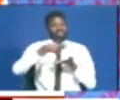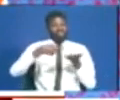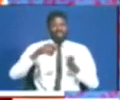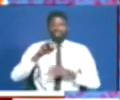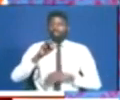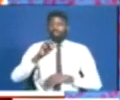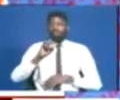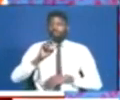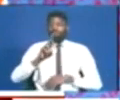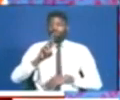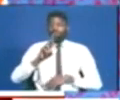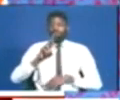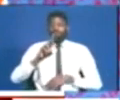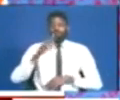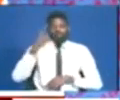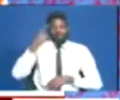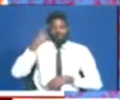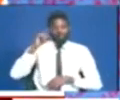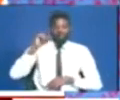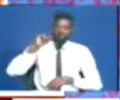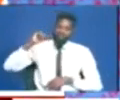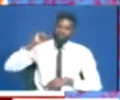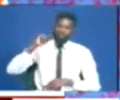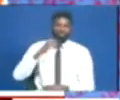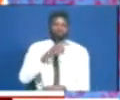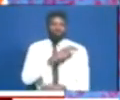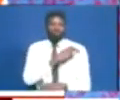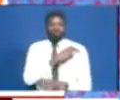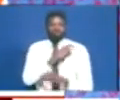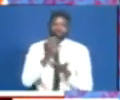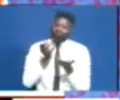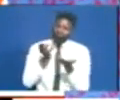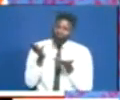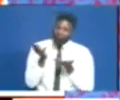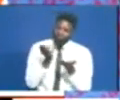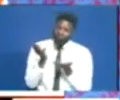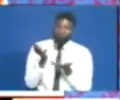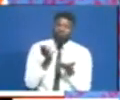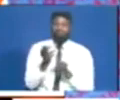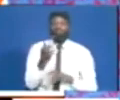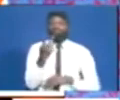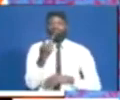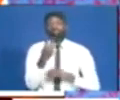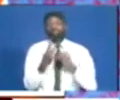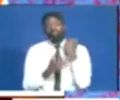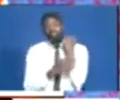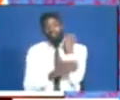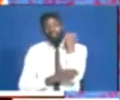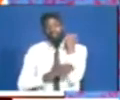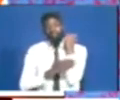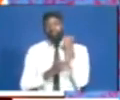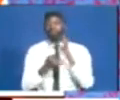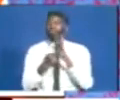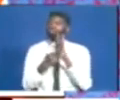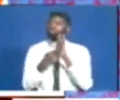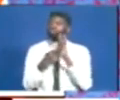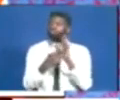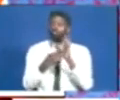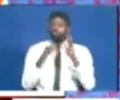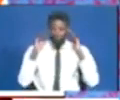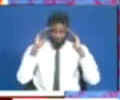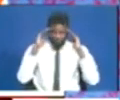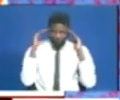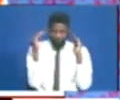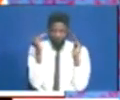consultation between the two countries solidifies commitment for mature